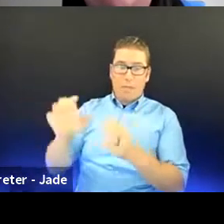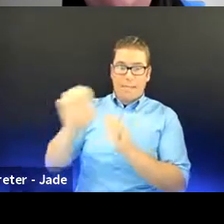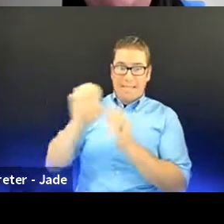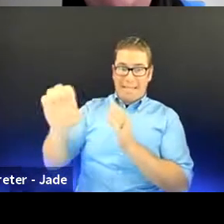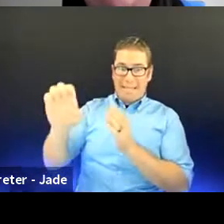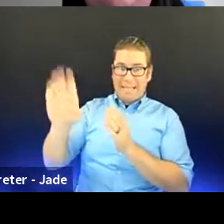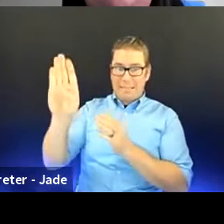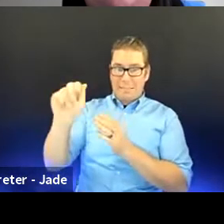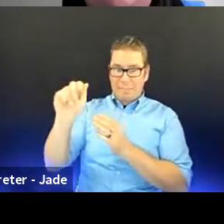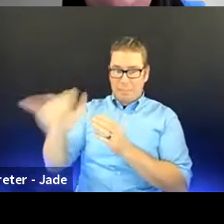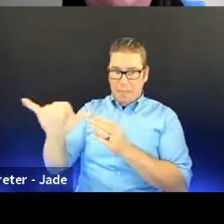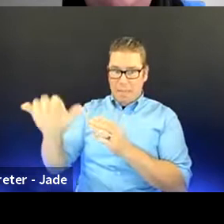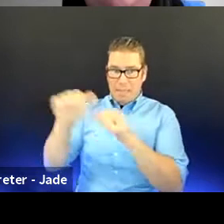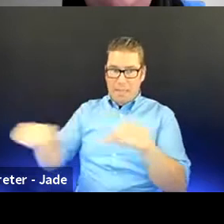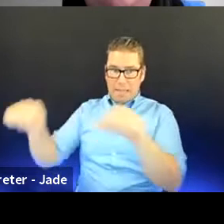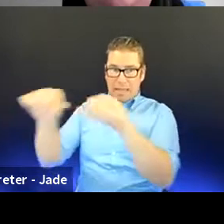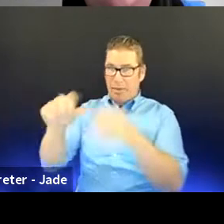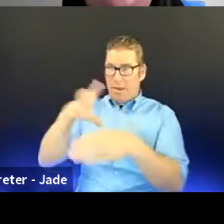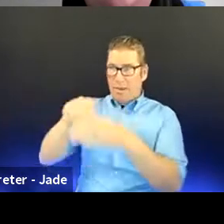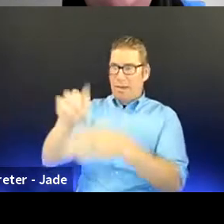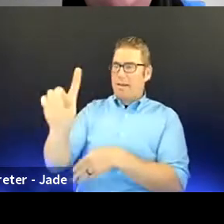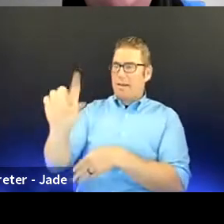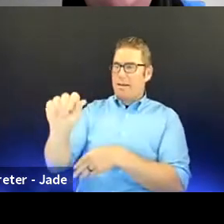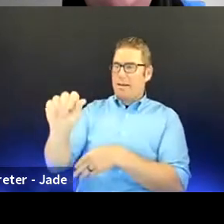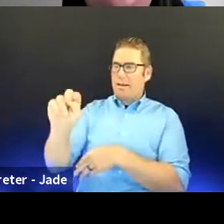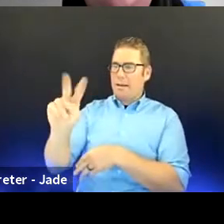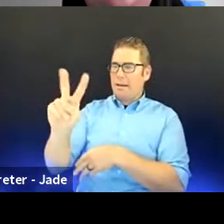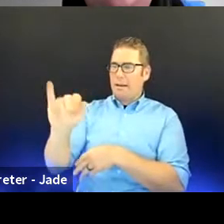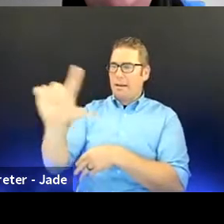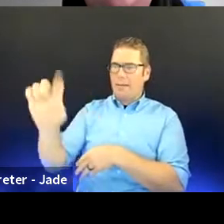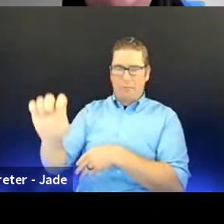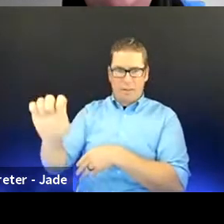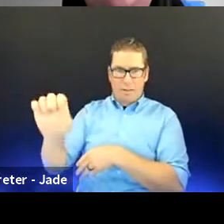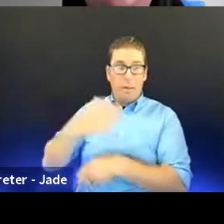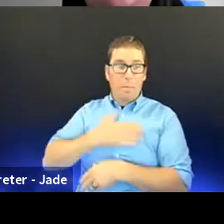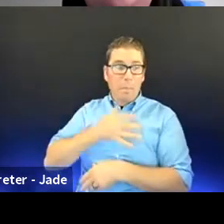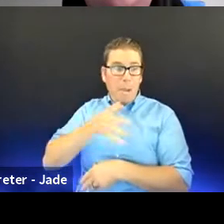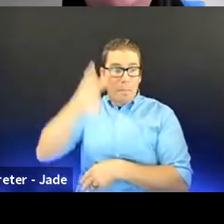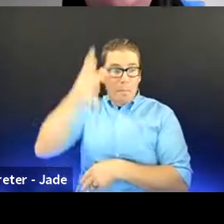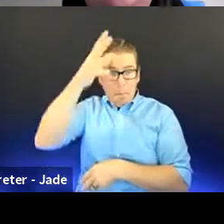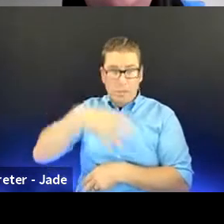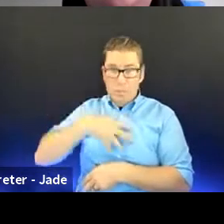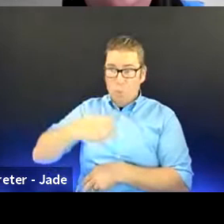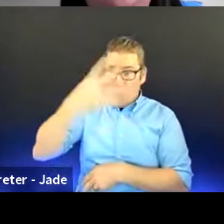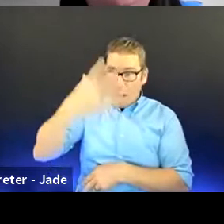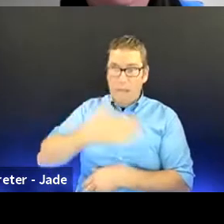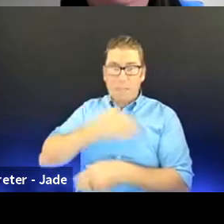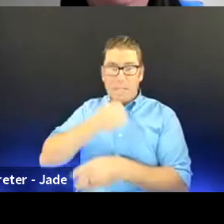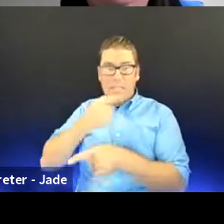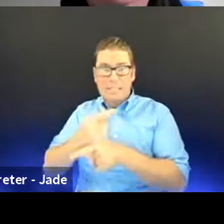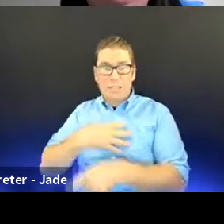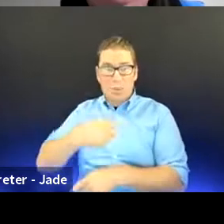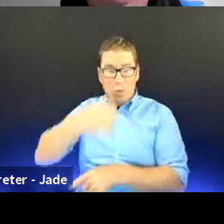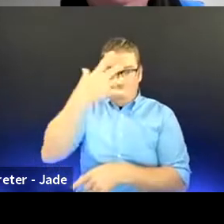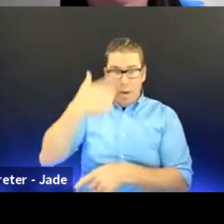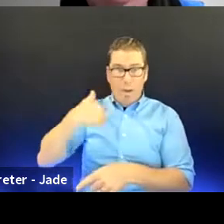And then my parents and my sister, who are all white, we moved to Modesto in the